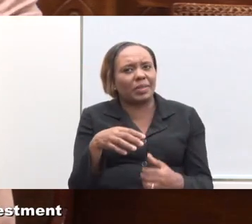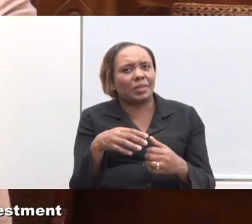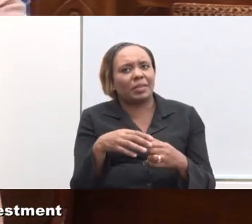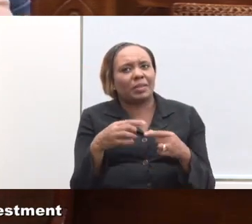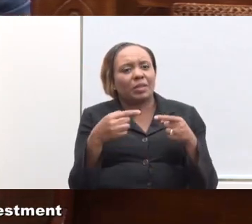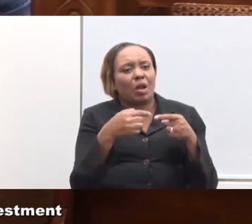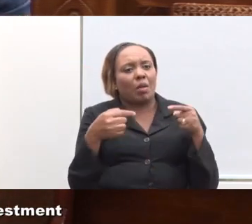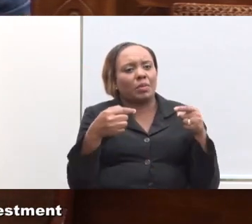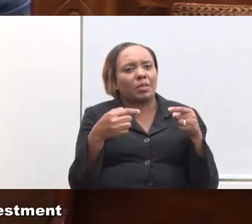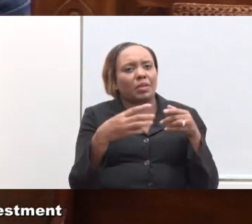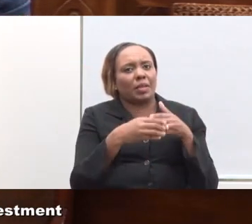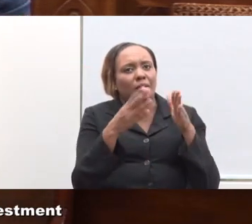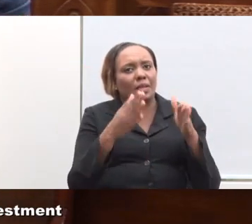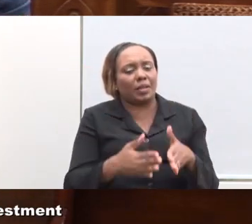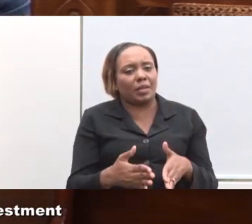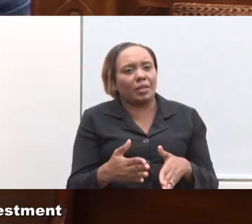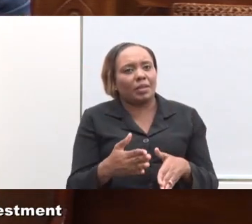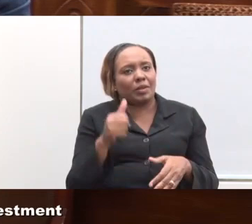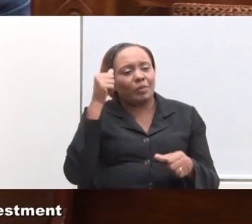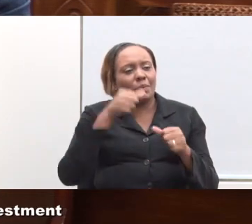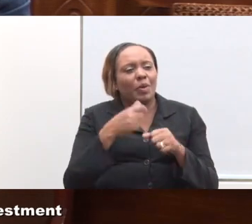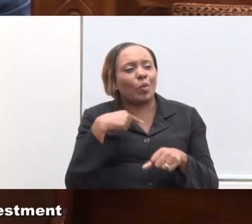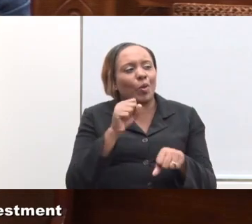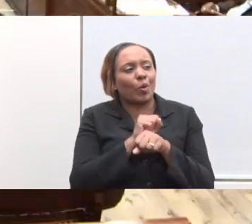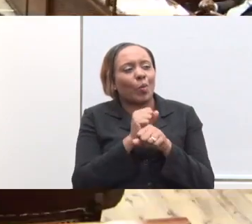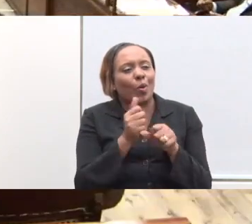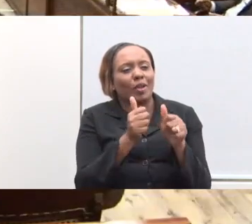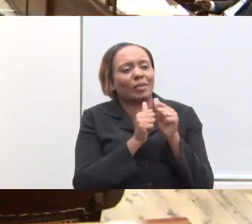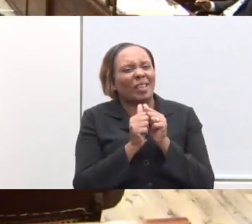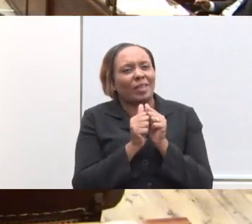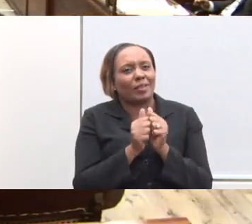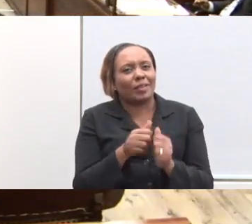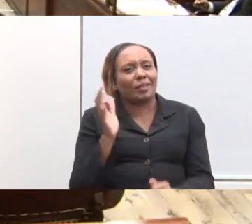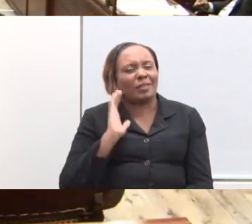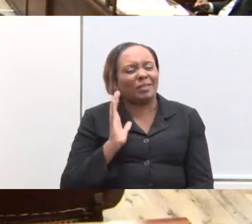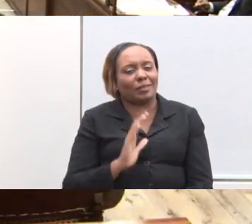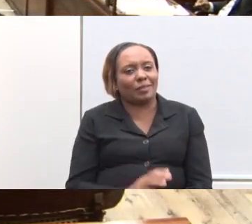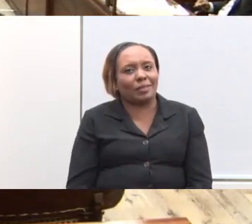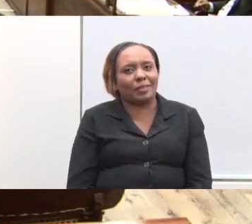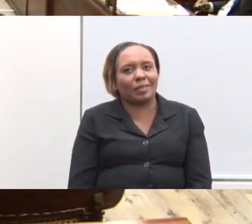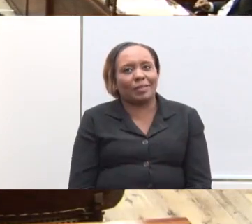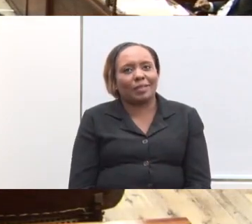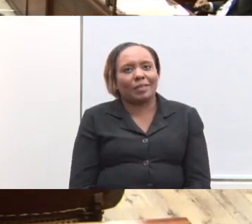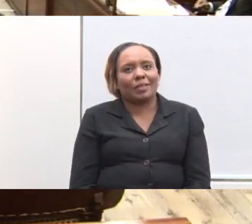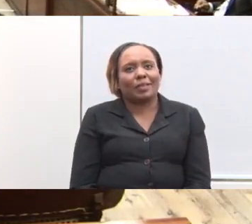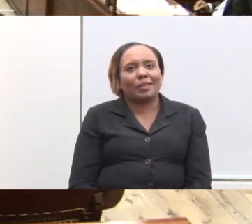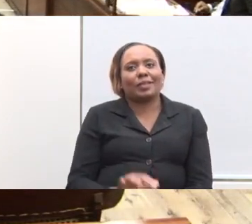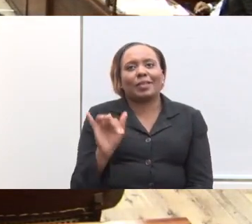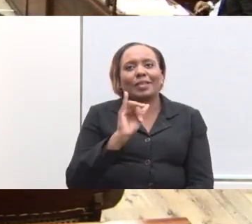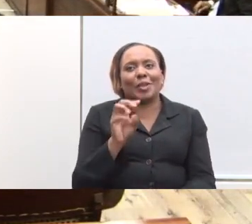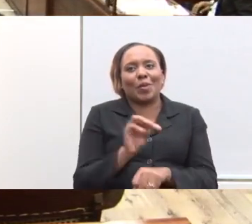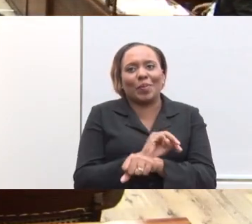were working together in them days. I don't mean in the same party, I mean in the same ministry.